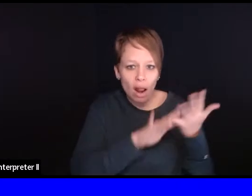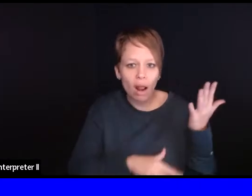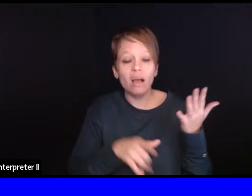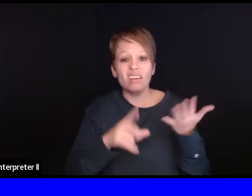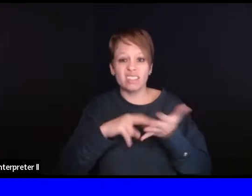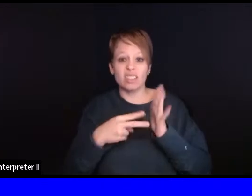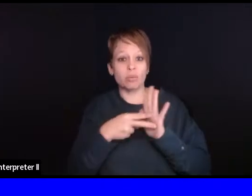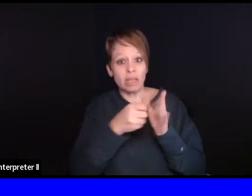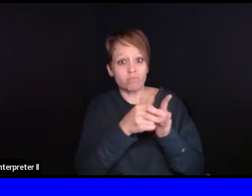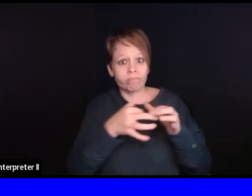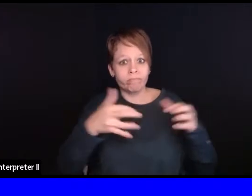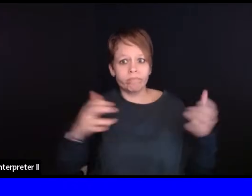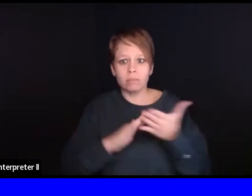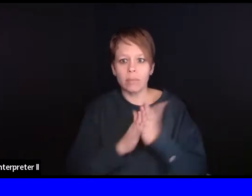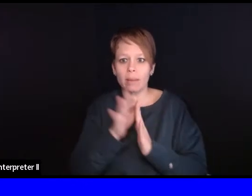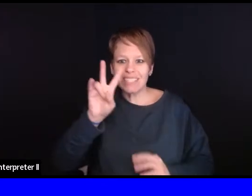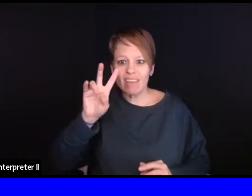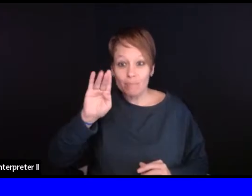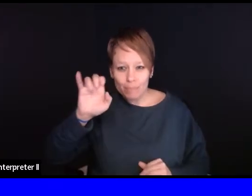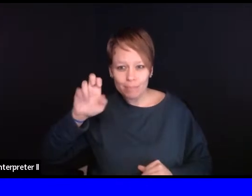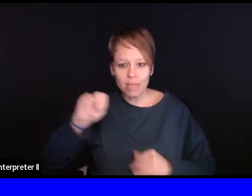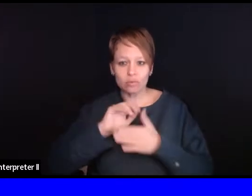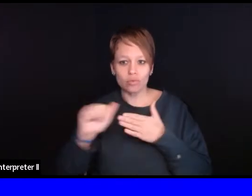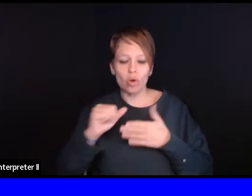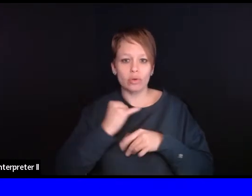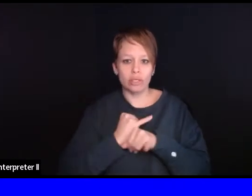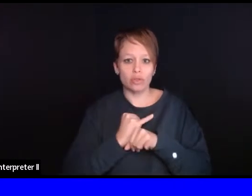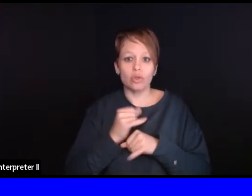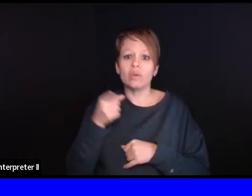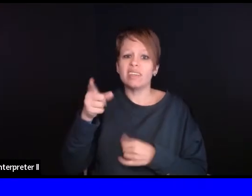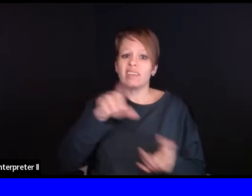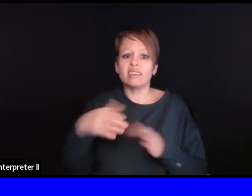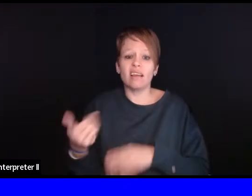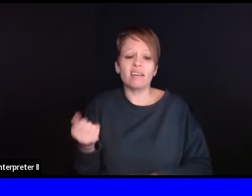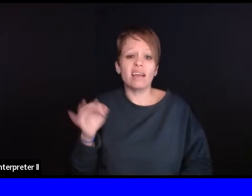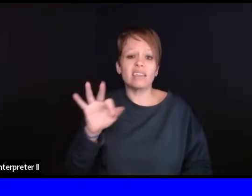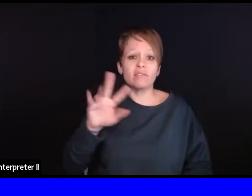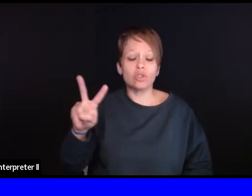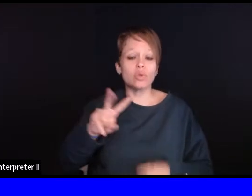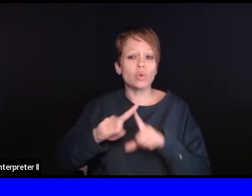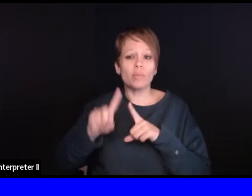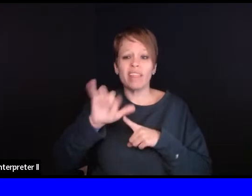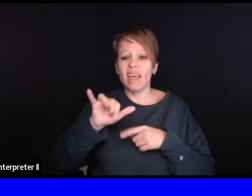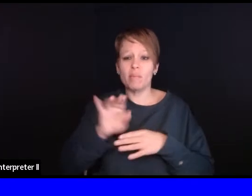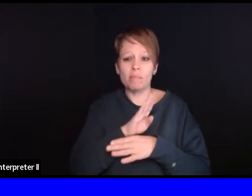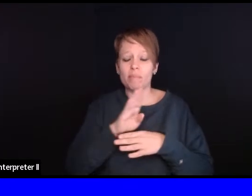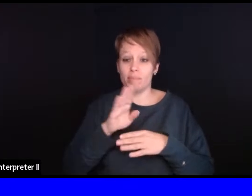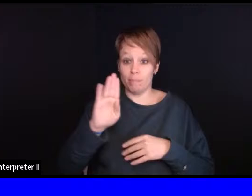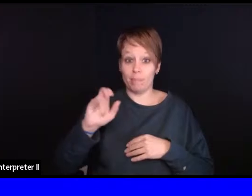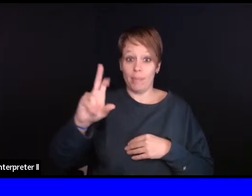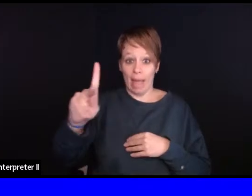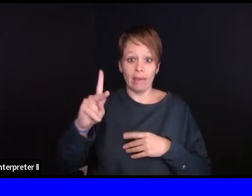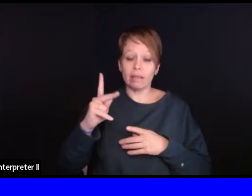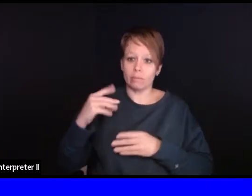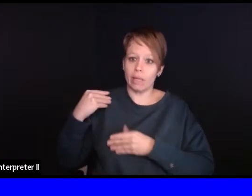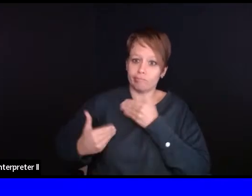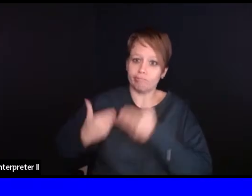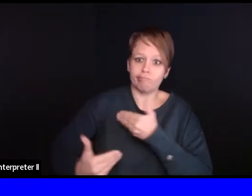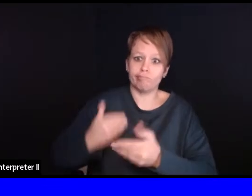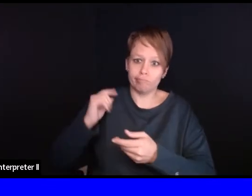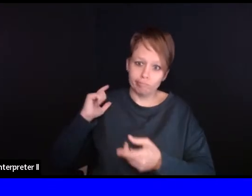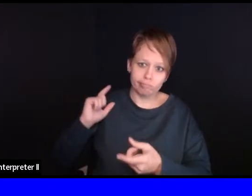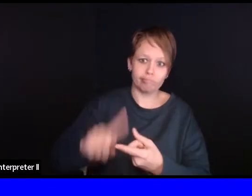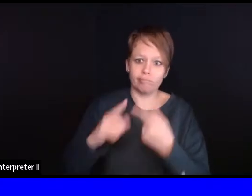million institution. Mr. Mitchell passed away in 1952, but Industrial Bank has been led by his descendants up until this